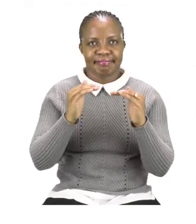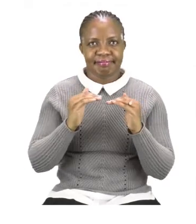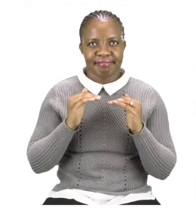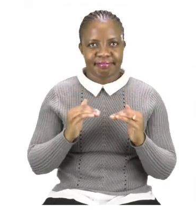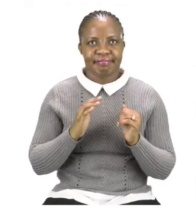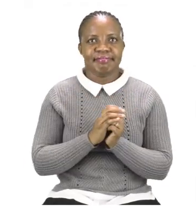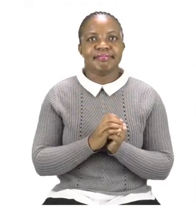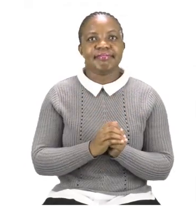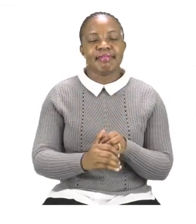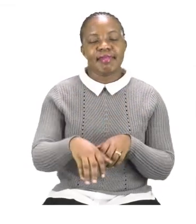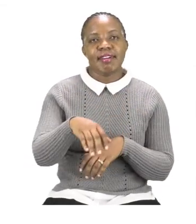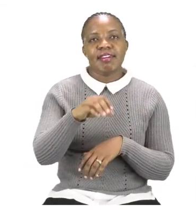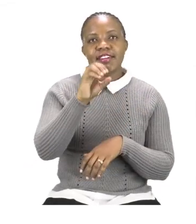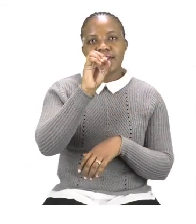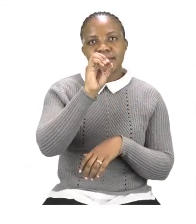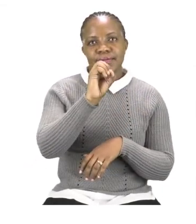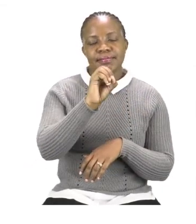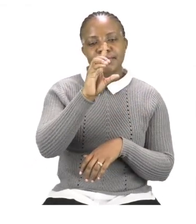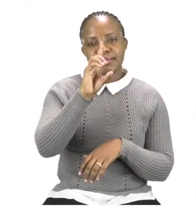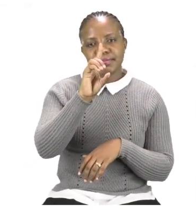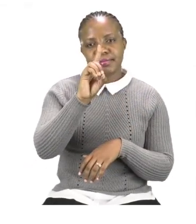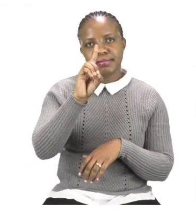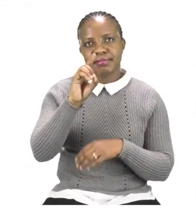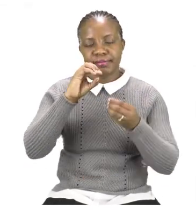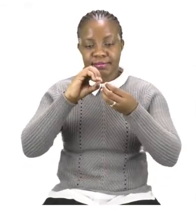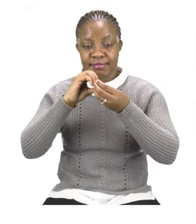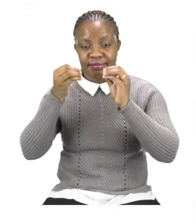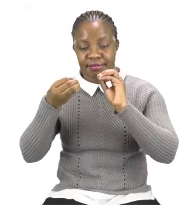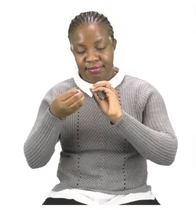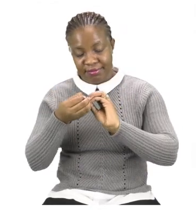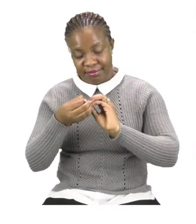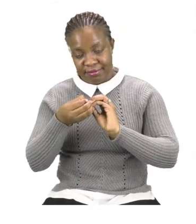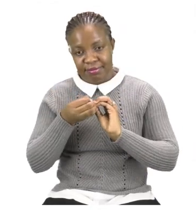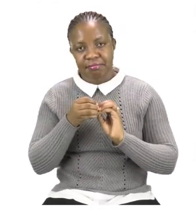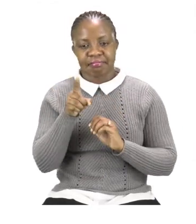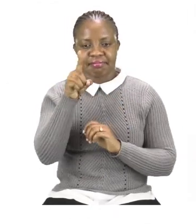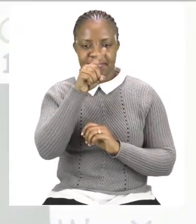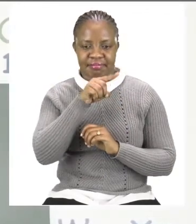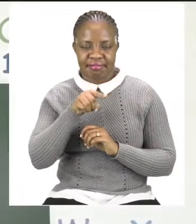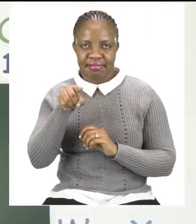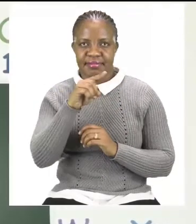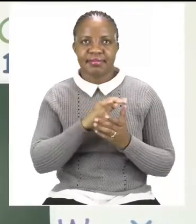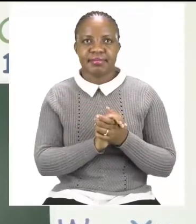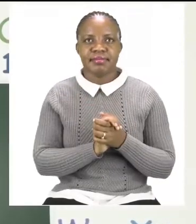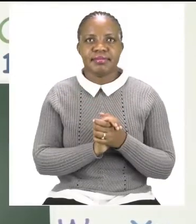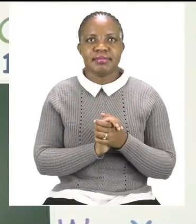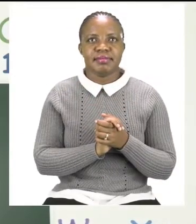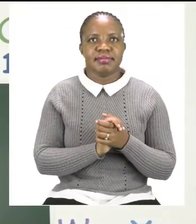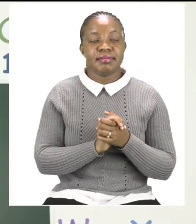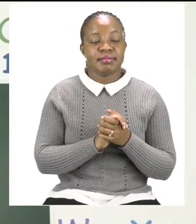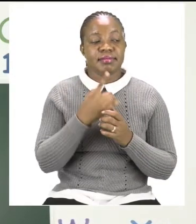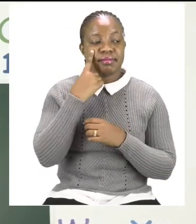Now, I would like to remind you what odd numbers and even numbers look like. Let's take a look at the